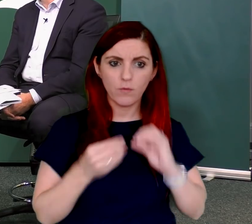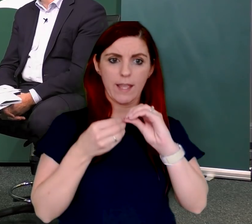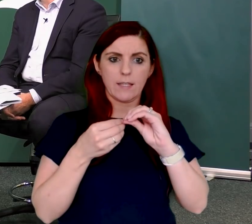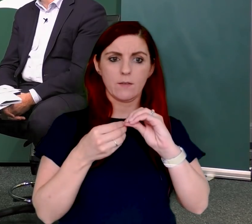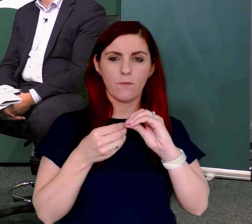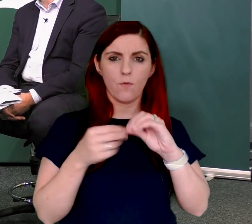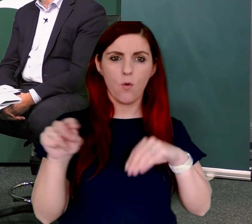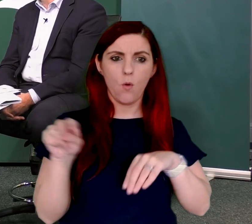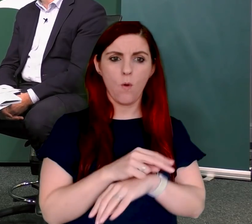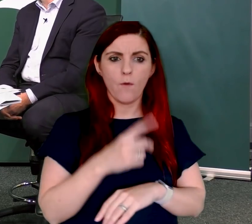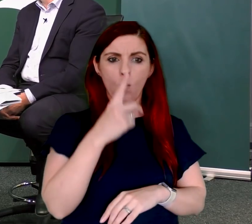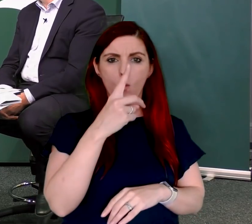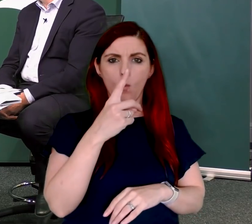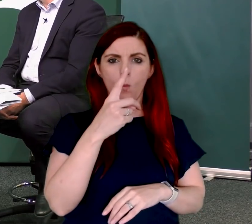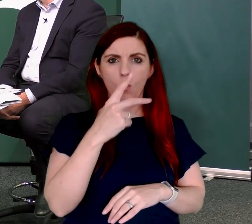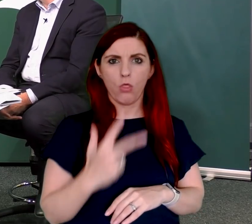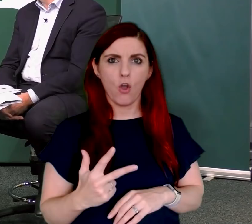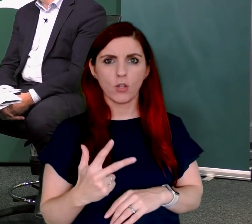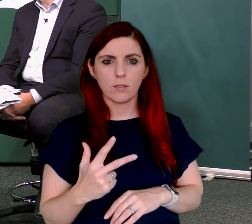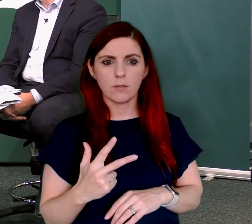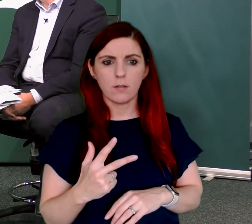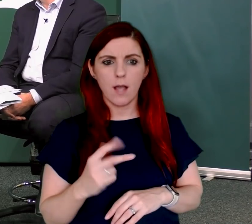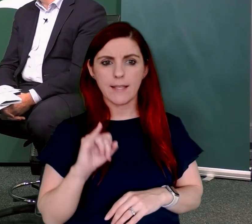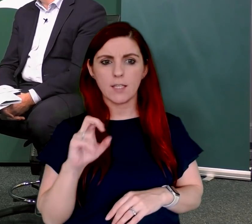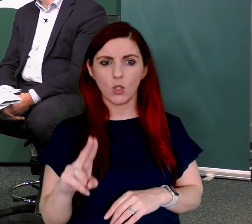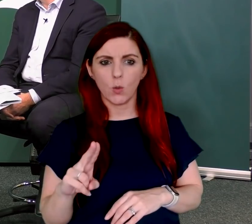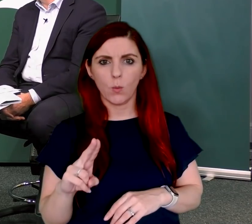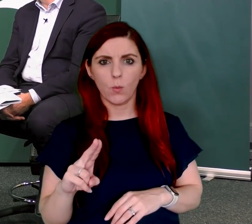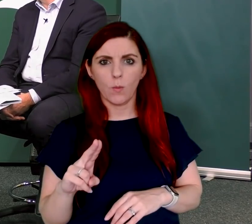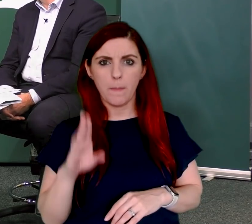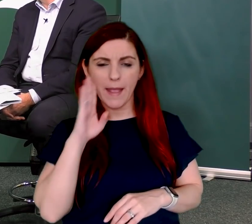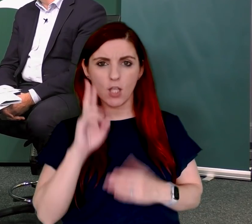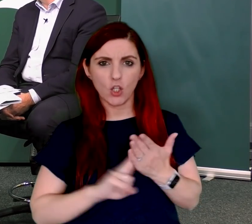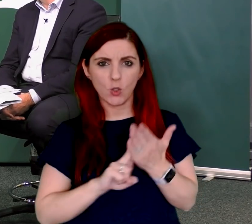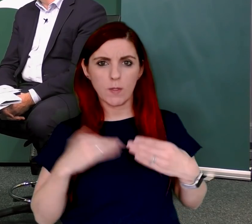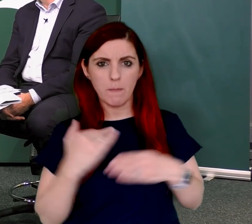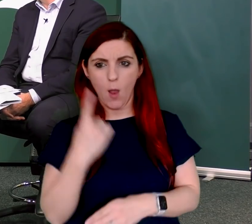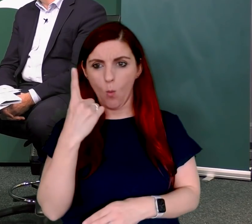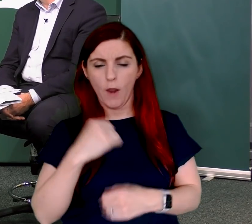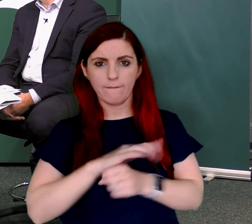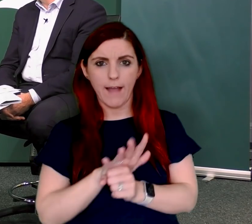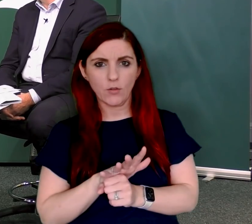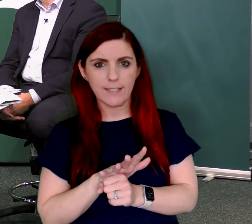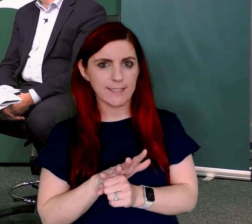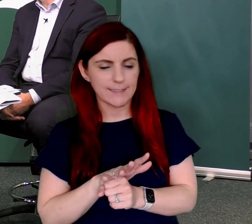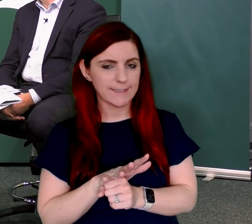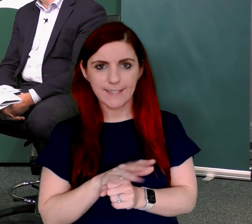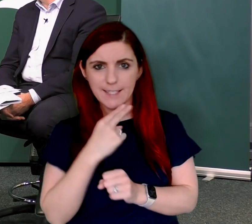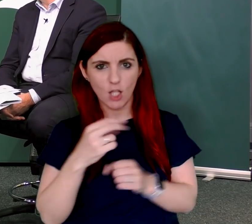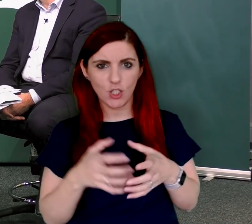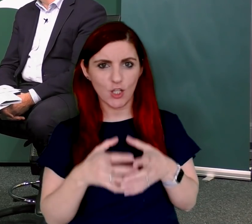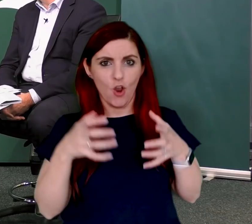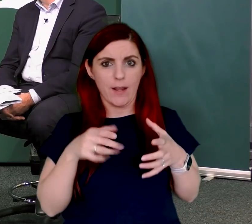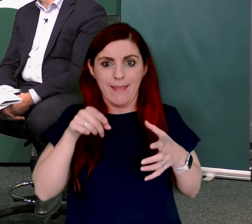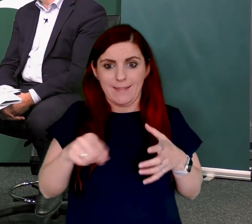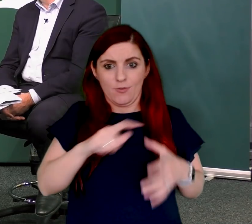care capacity is occupied from one virus alone? It's not just a surge; it's a displacement effect. And of course,